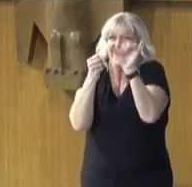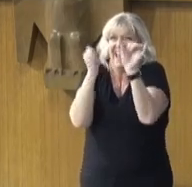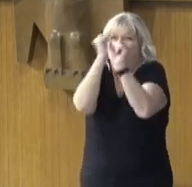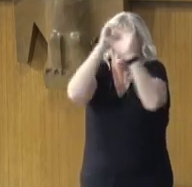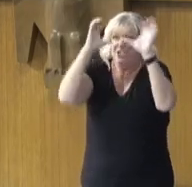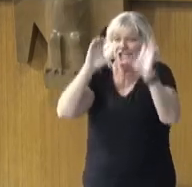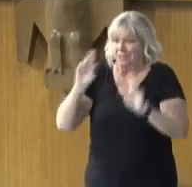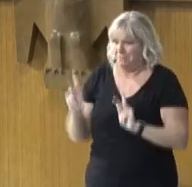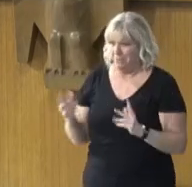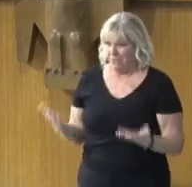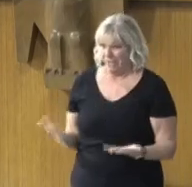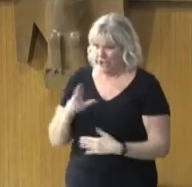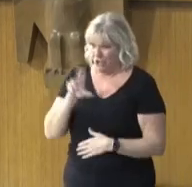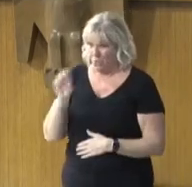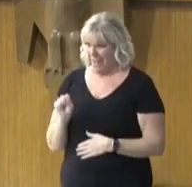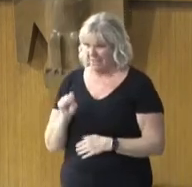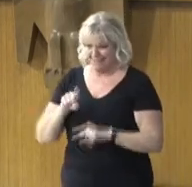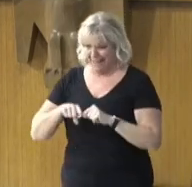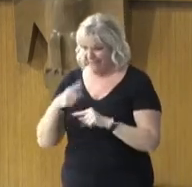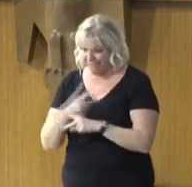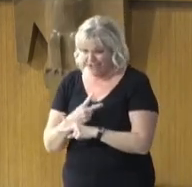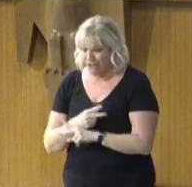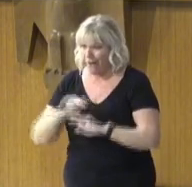how to live together peacefully.